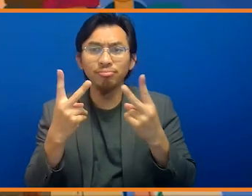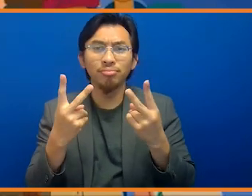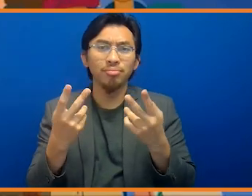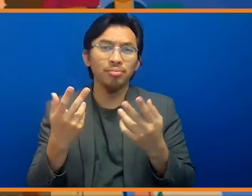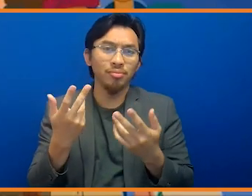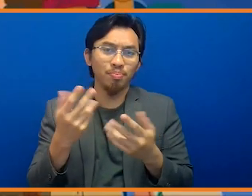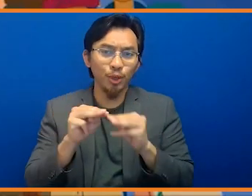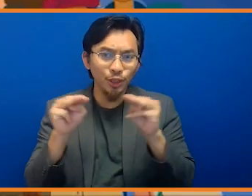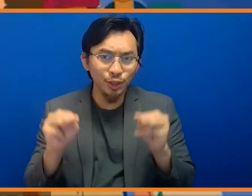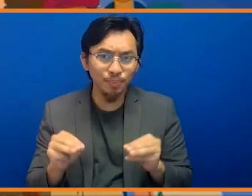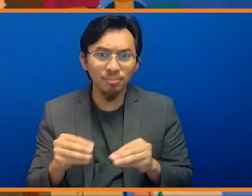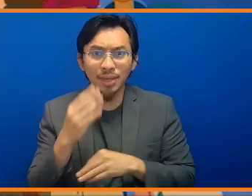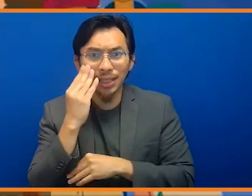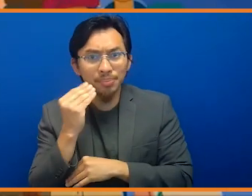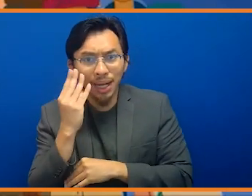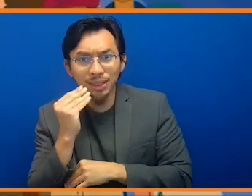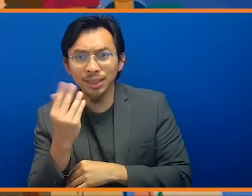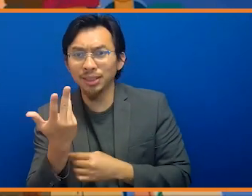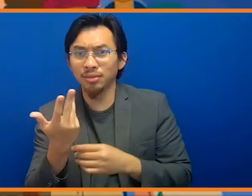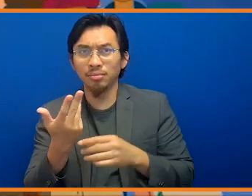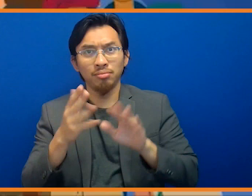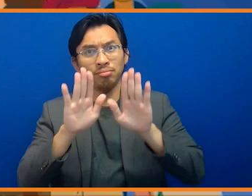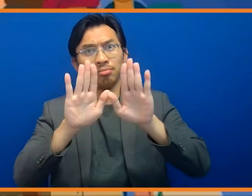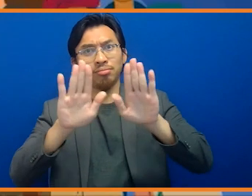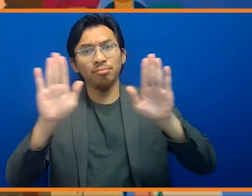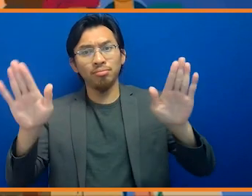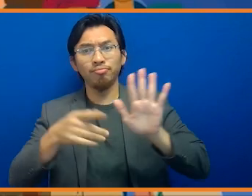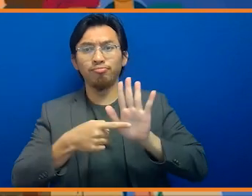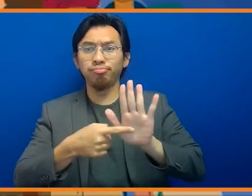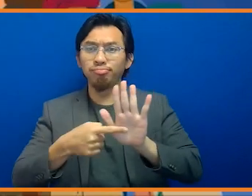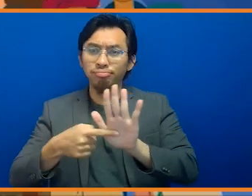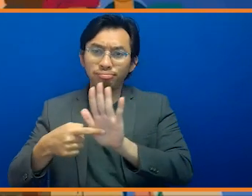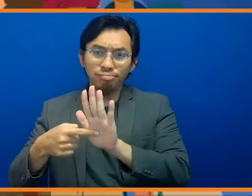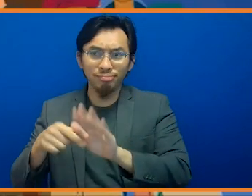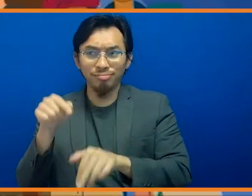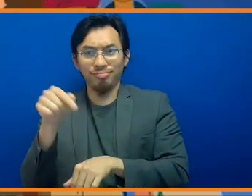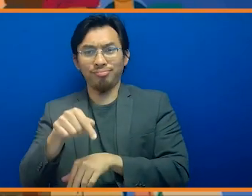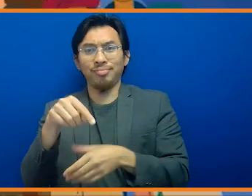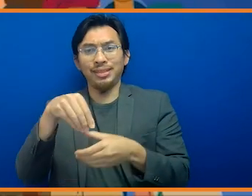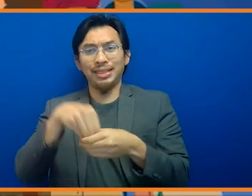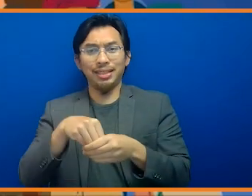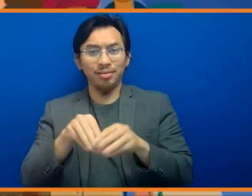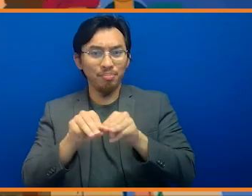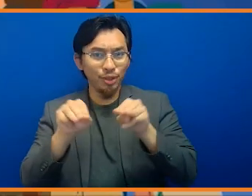experienced the exhibition that being shown in the museum,